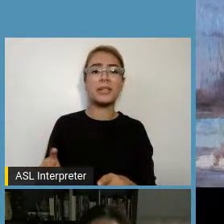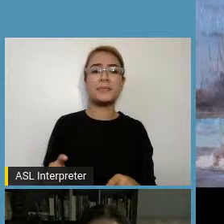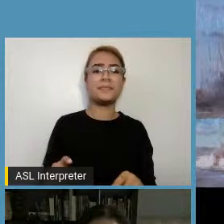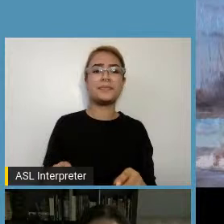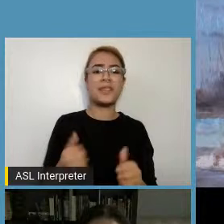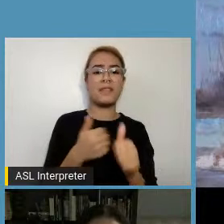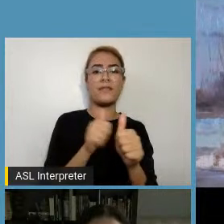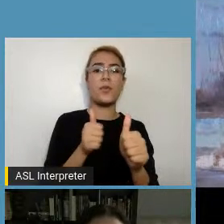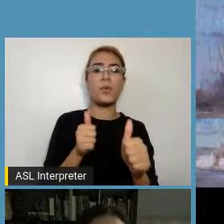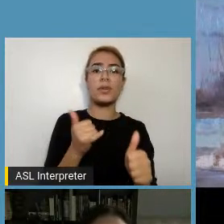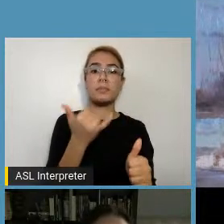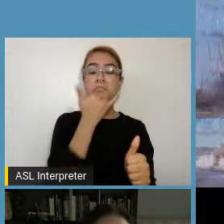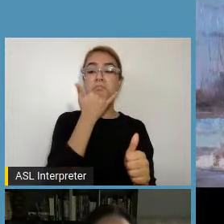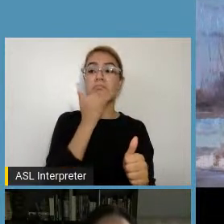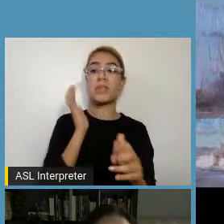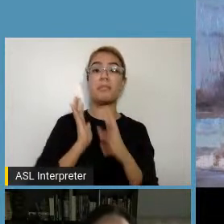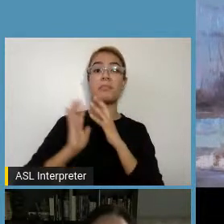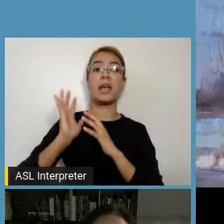brighter future.